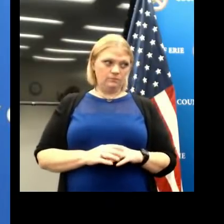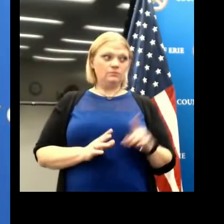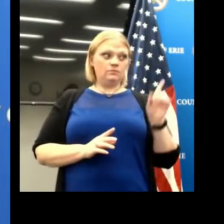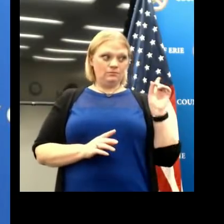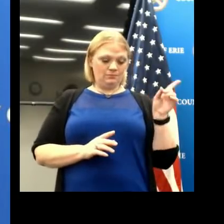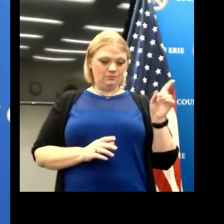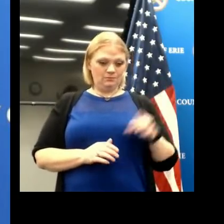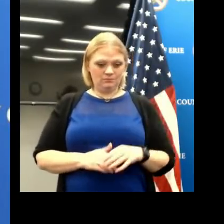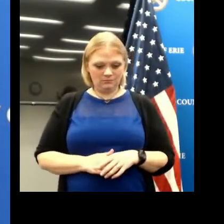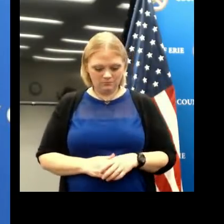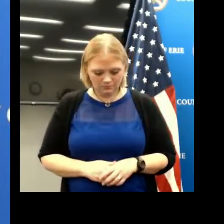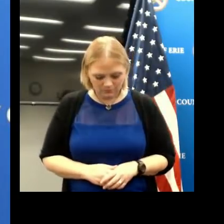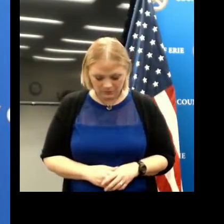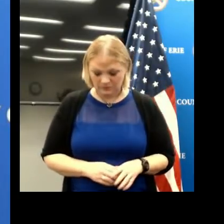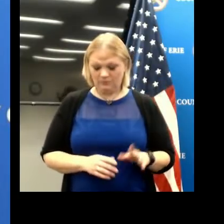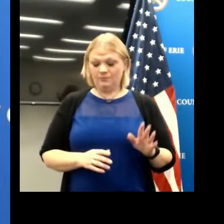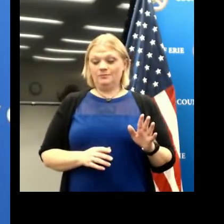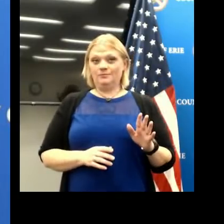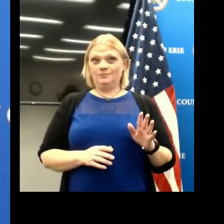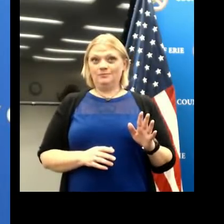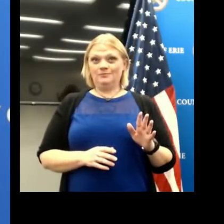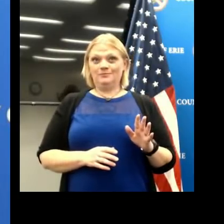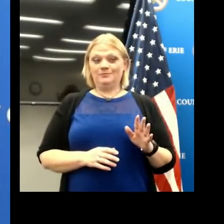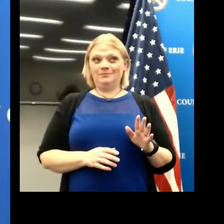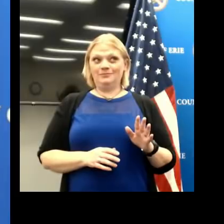Okay. Yeah, there we go.